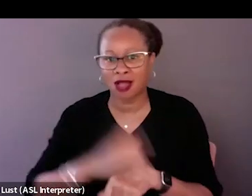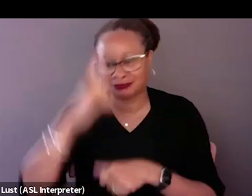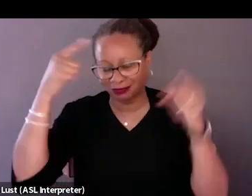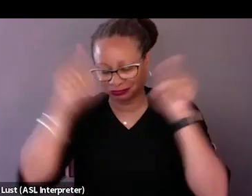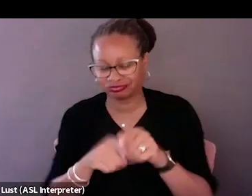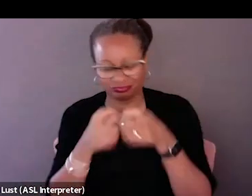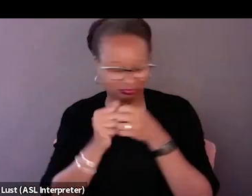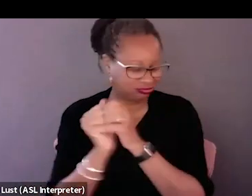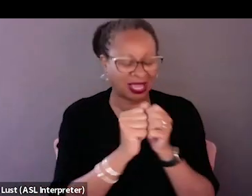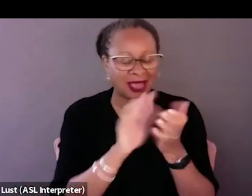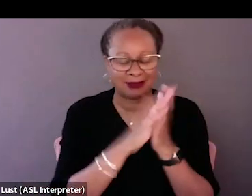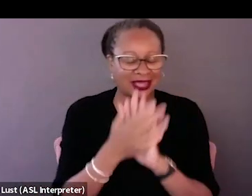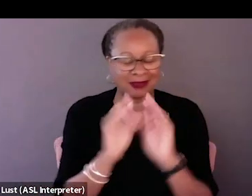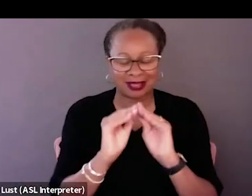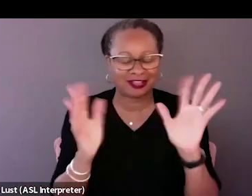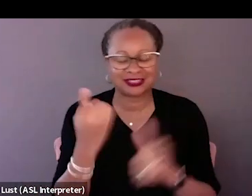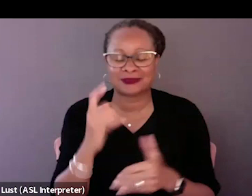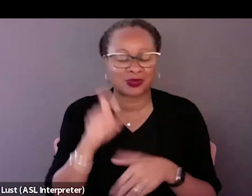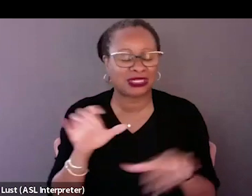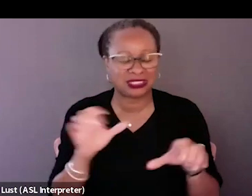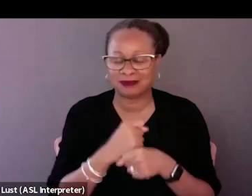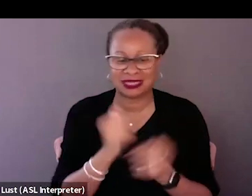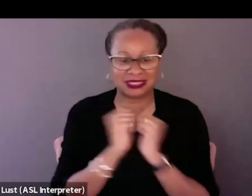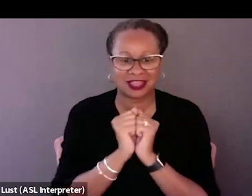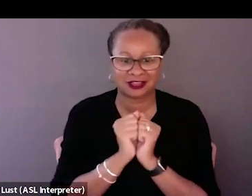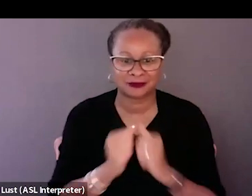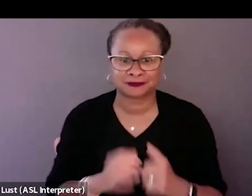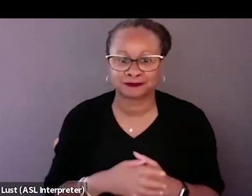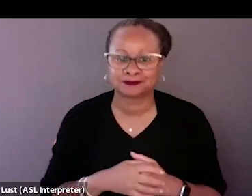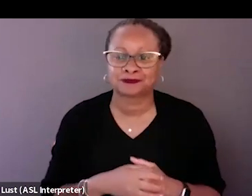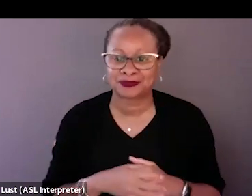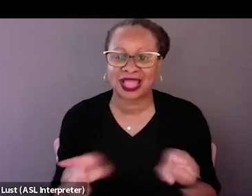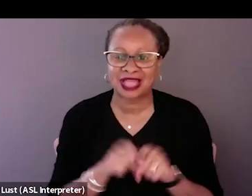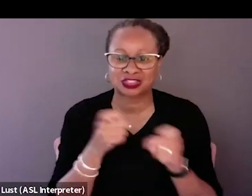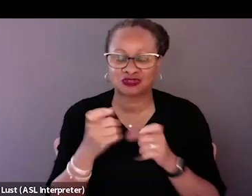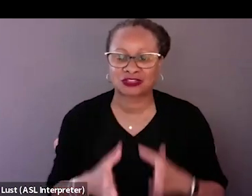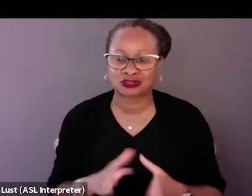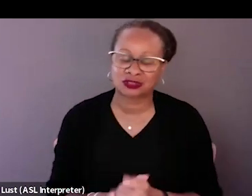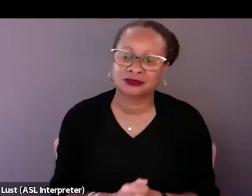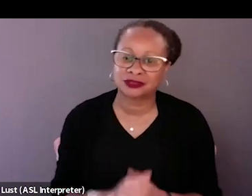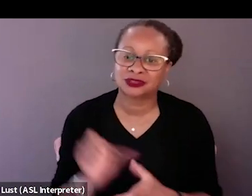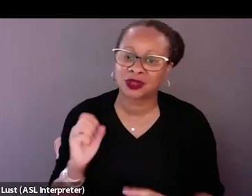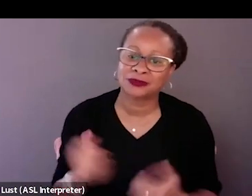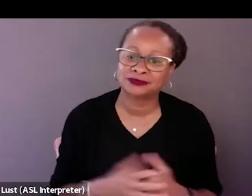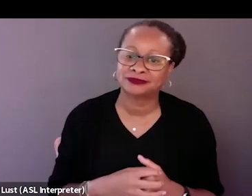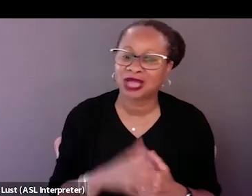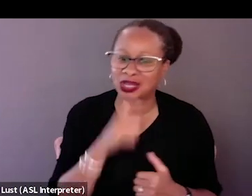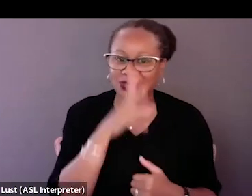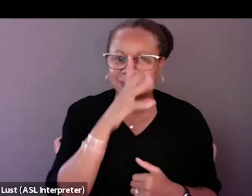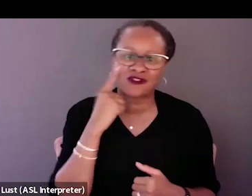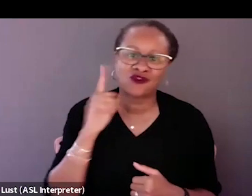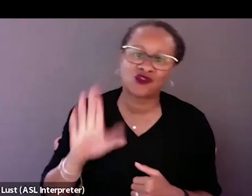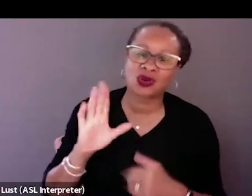it just became clear that this was something that we had to make together as directors. So yeah, I mean, I don't want to speak for Sarah,